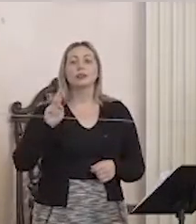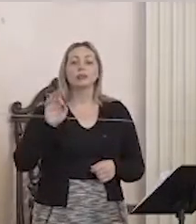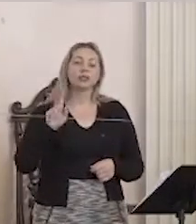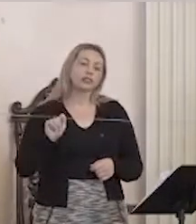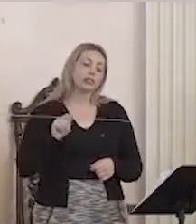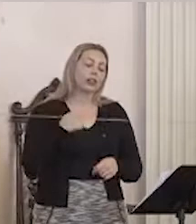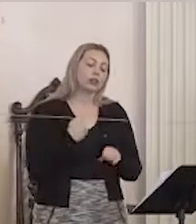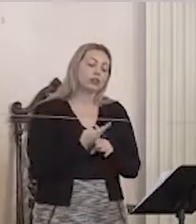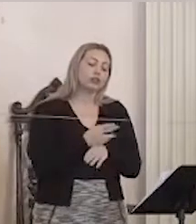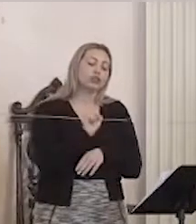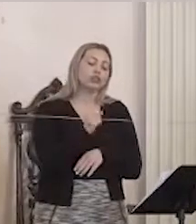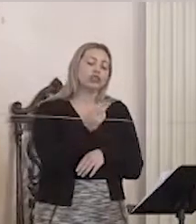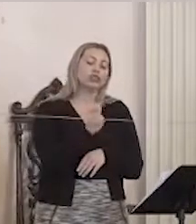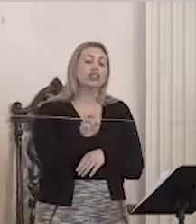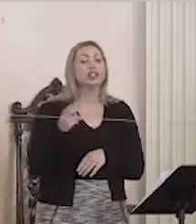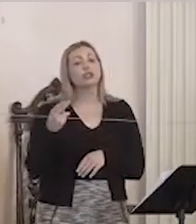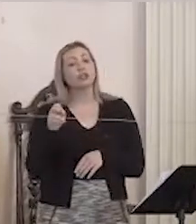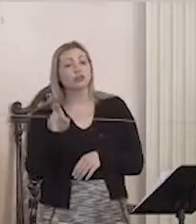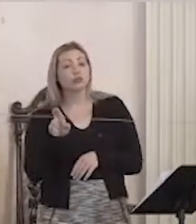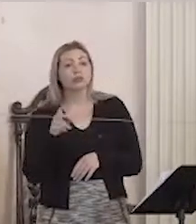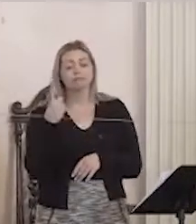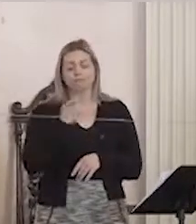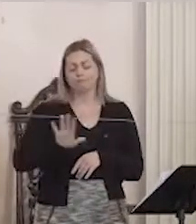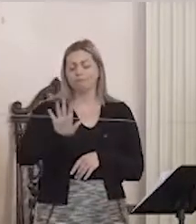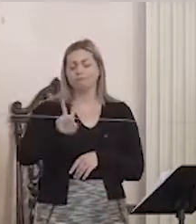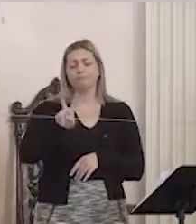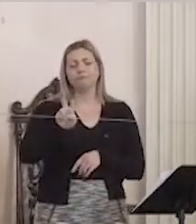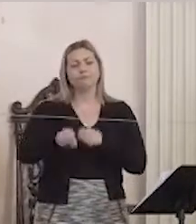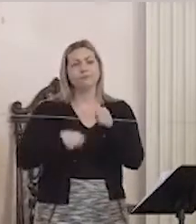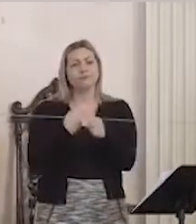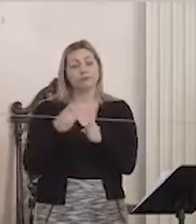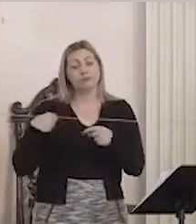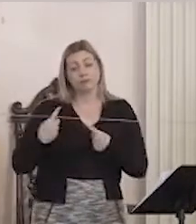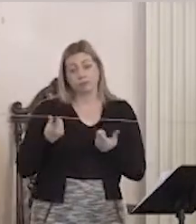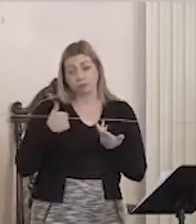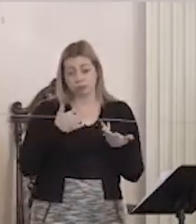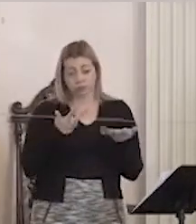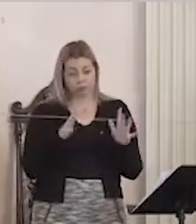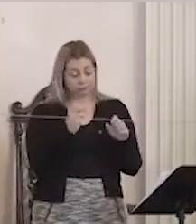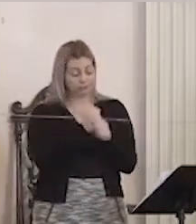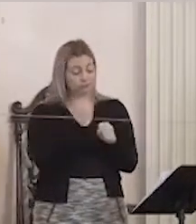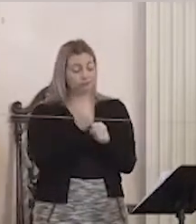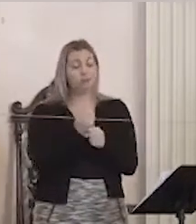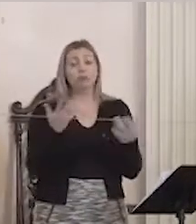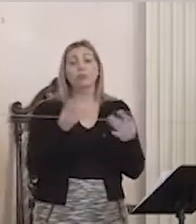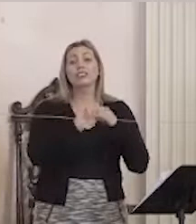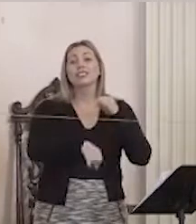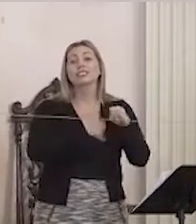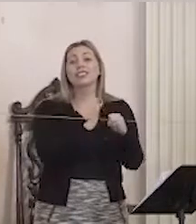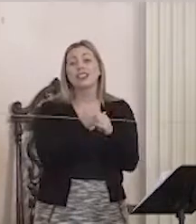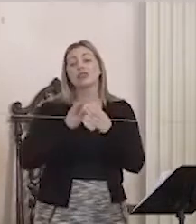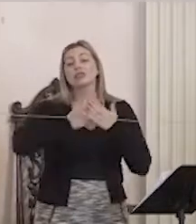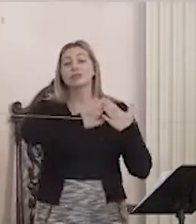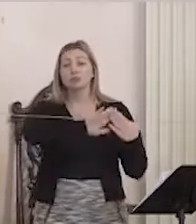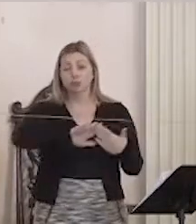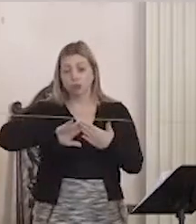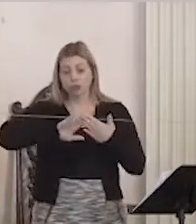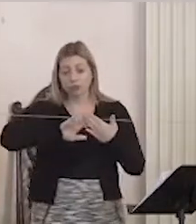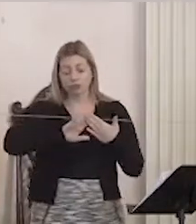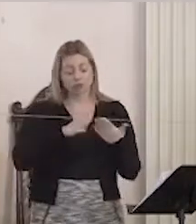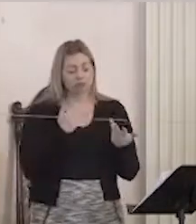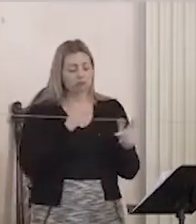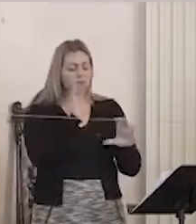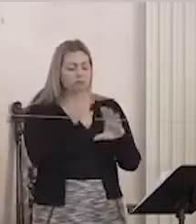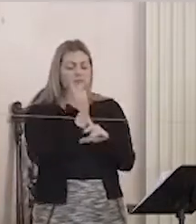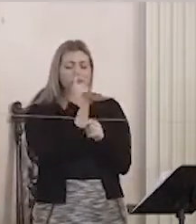she, her pronouns. For almost 200 years, we have created an international community where